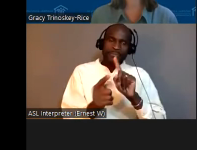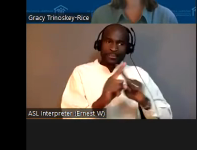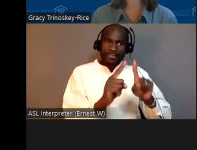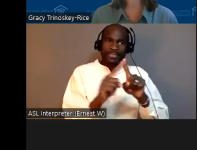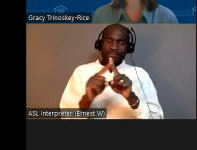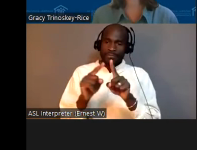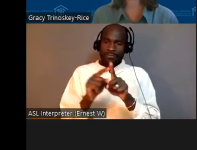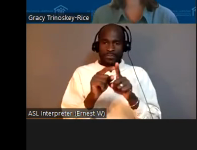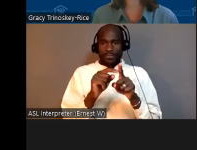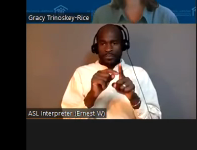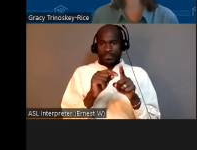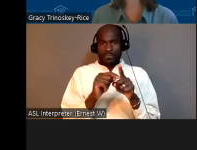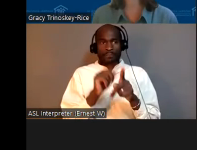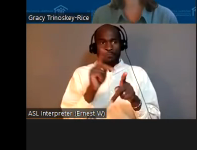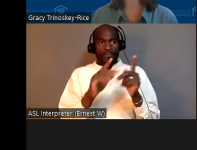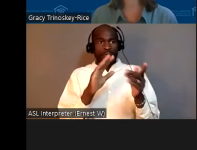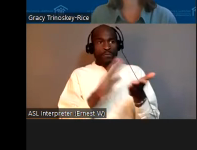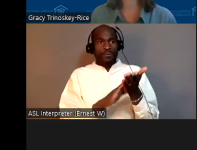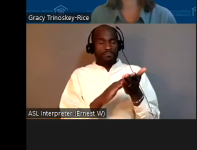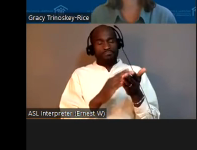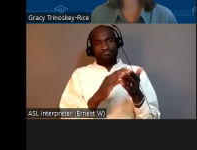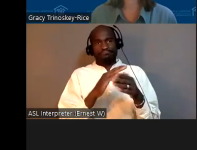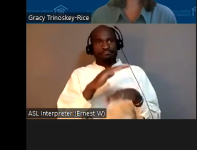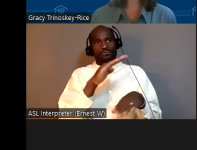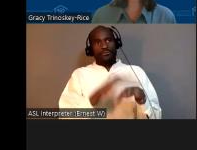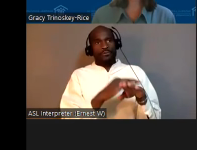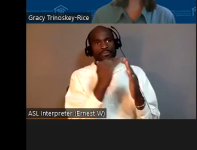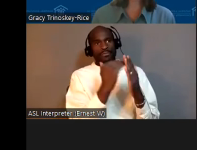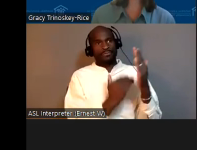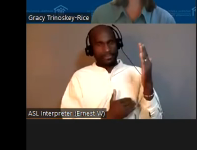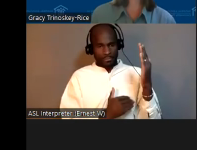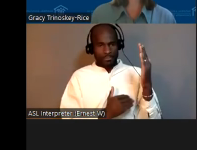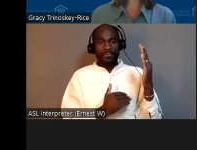they terminate coverage based on eligibility.